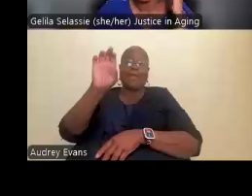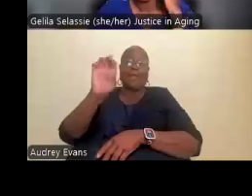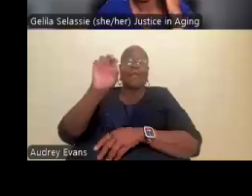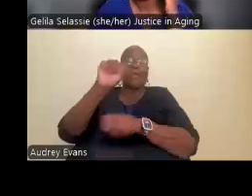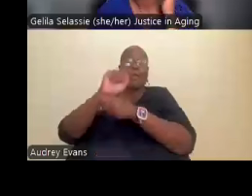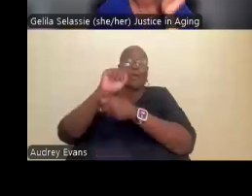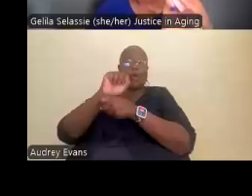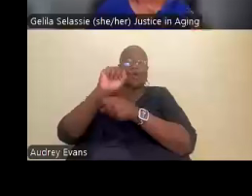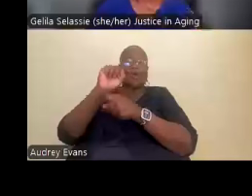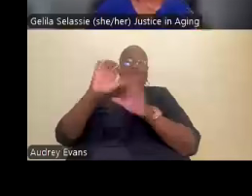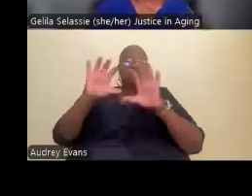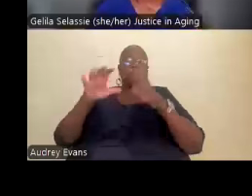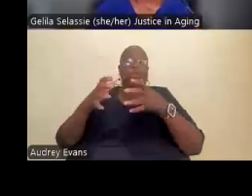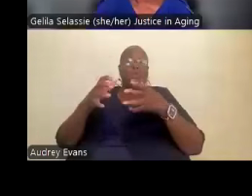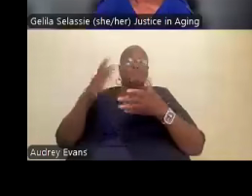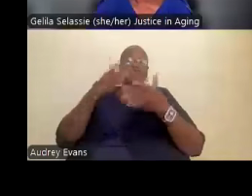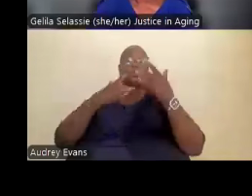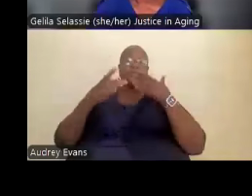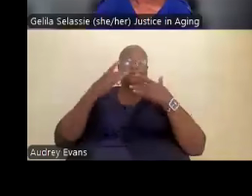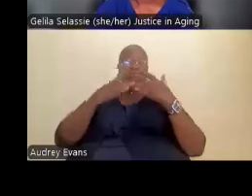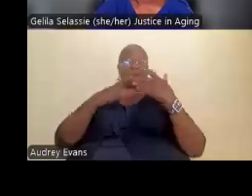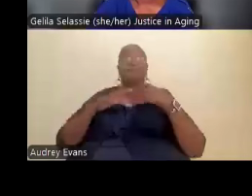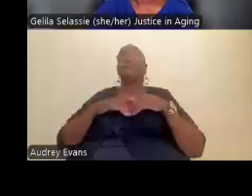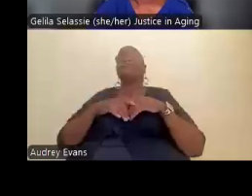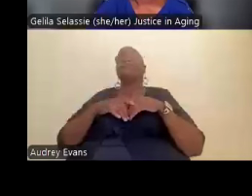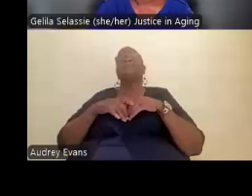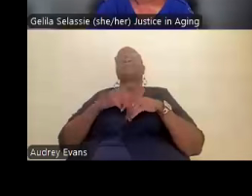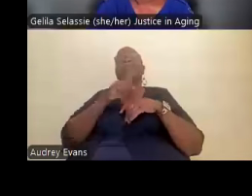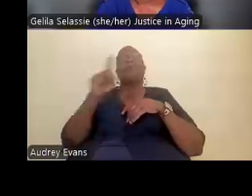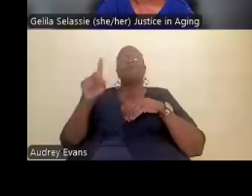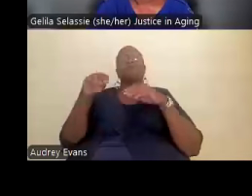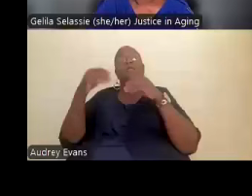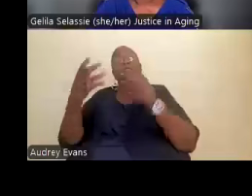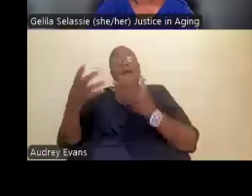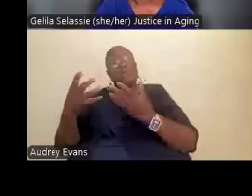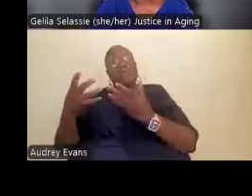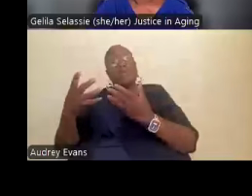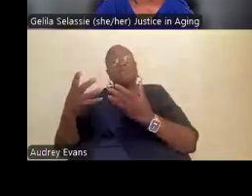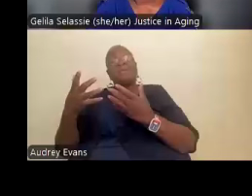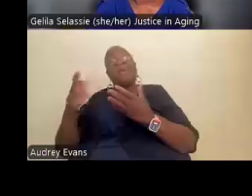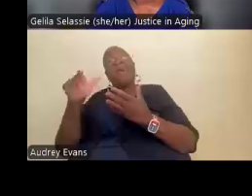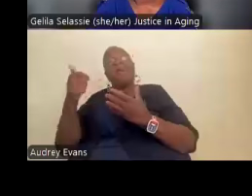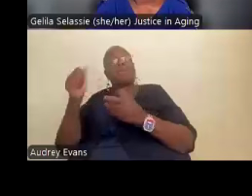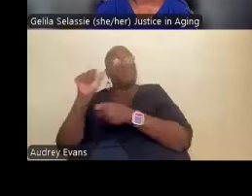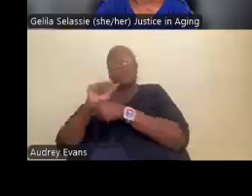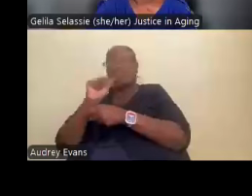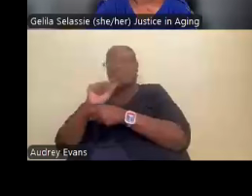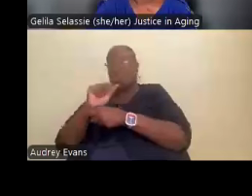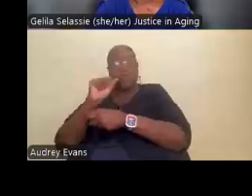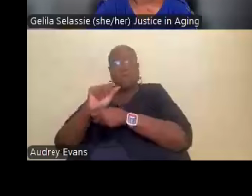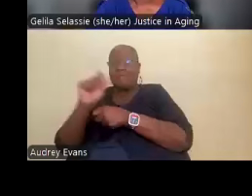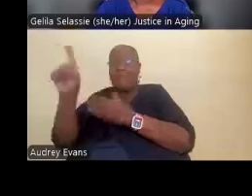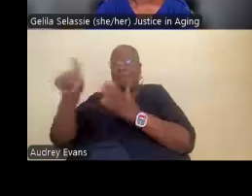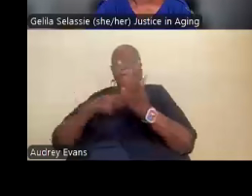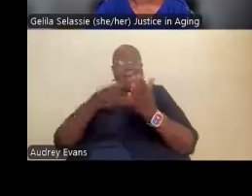shortage. Personal care providers in Medicaid may find other work if they are not paid enough because the